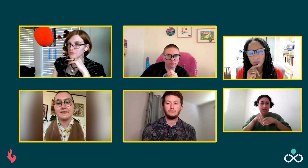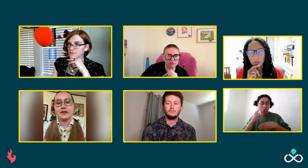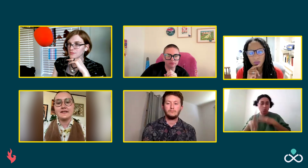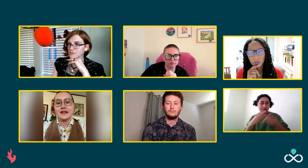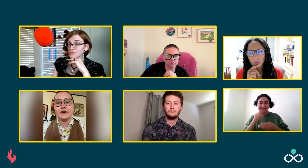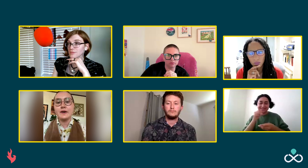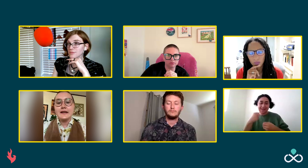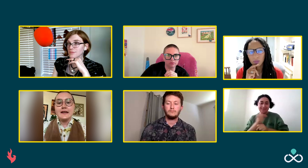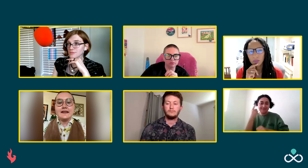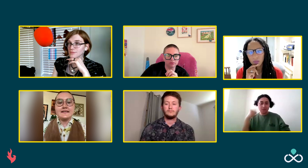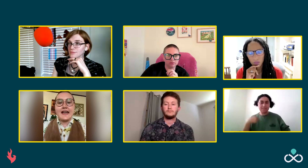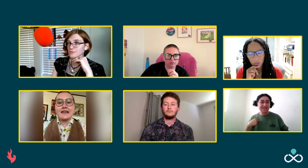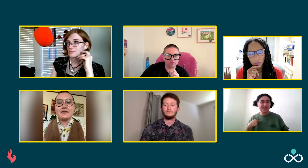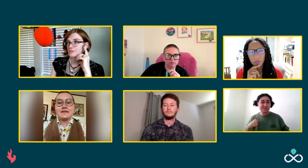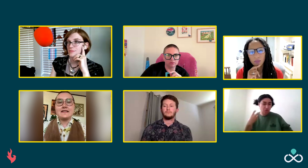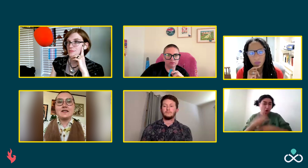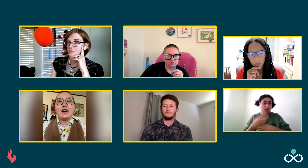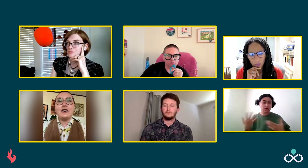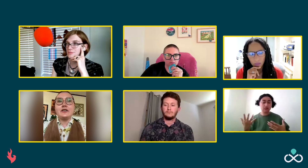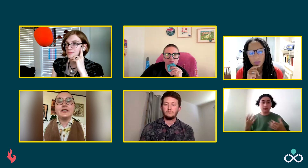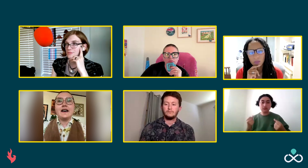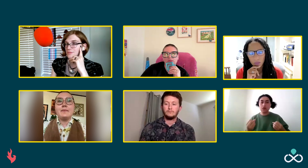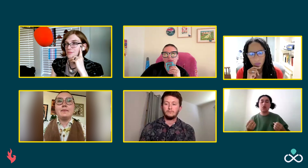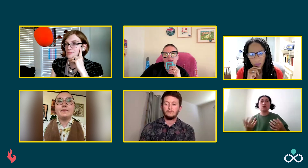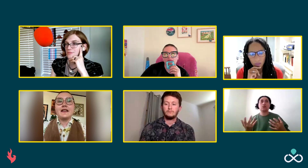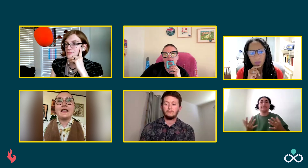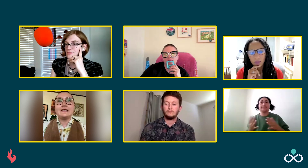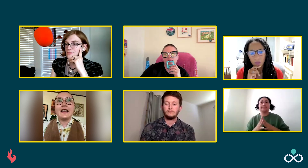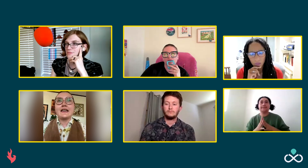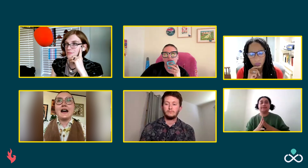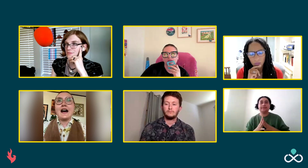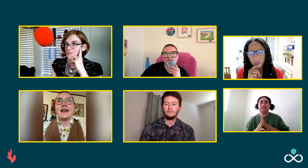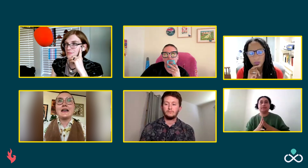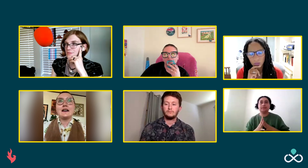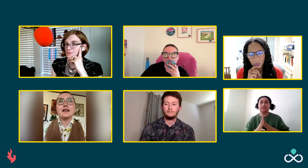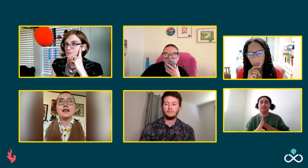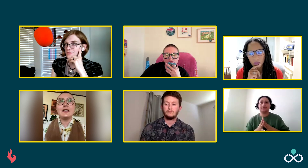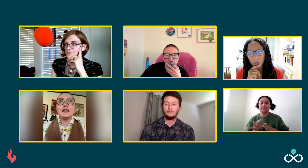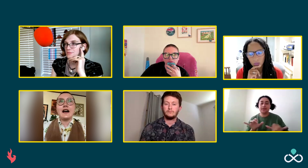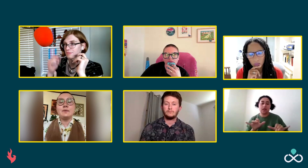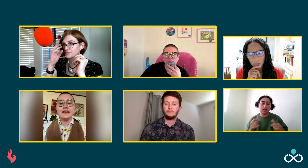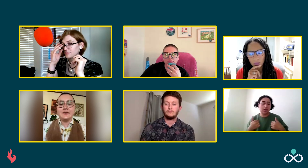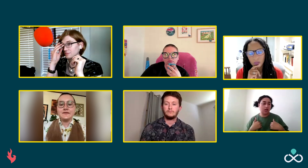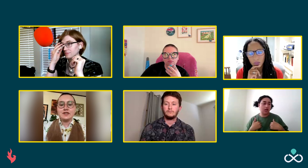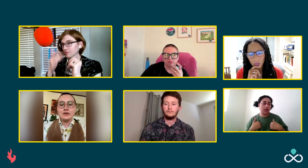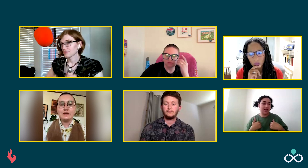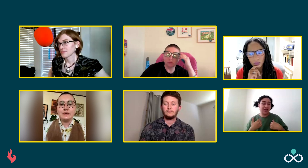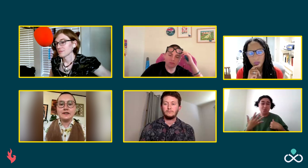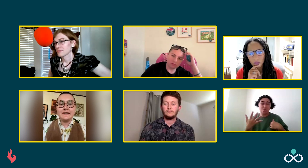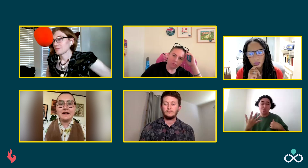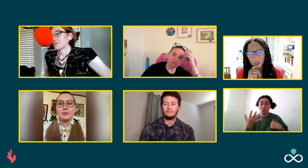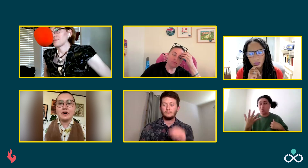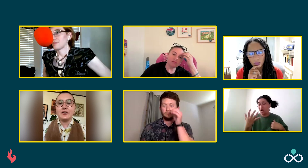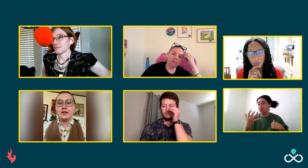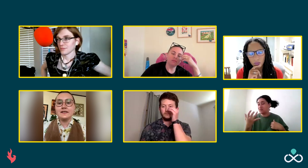very difficult. So it's like, this is all like I would love to